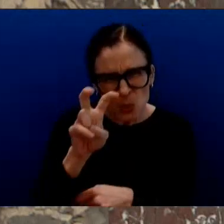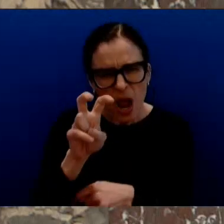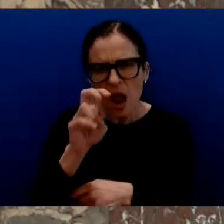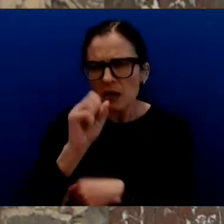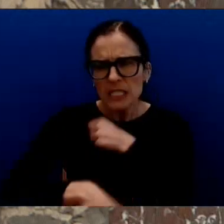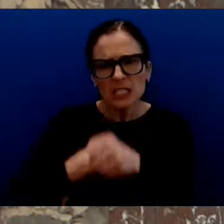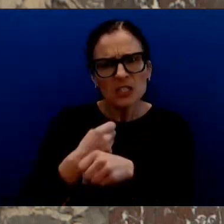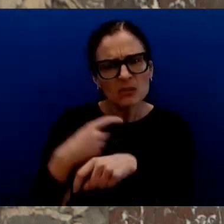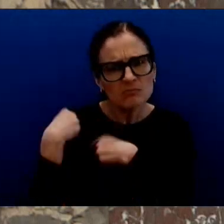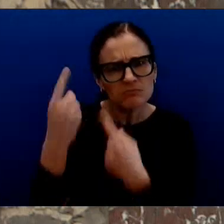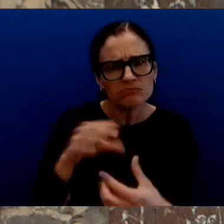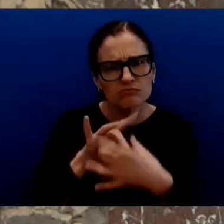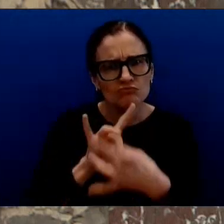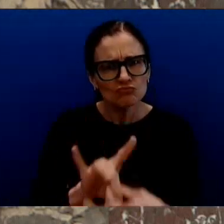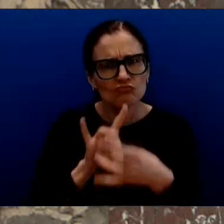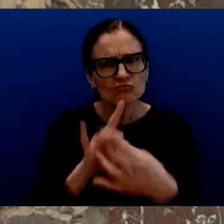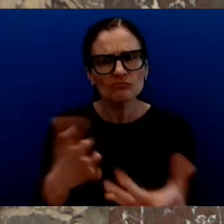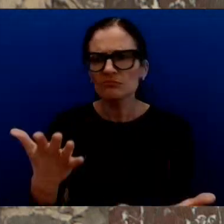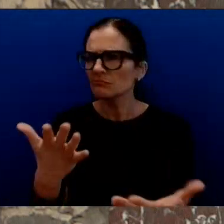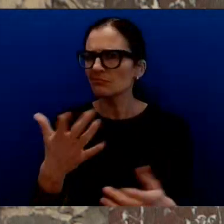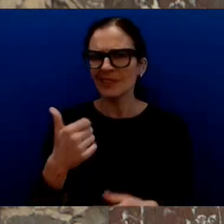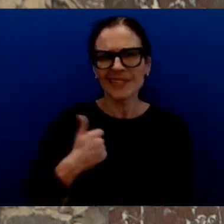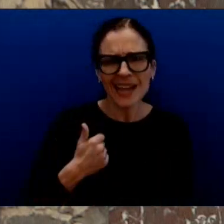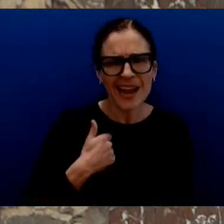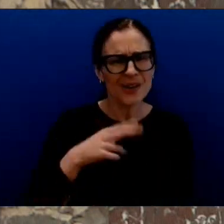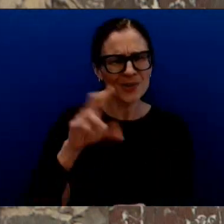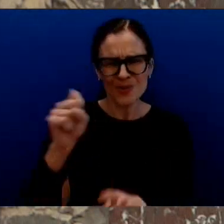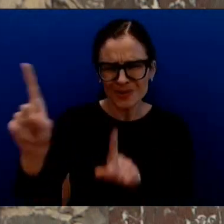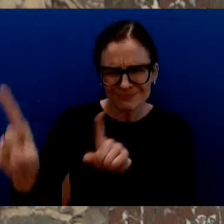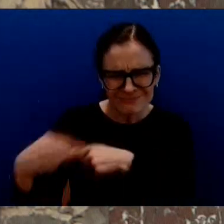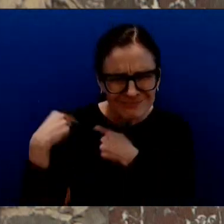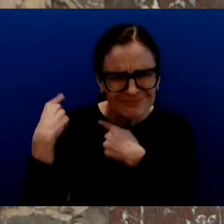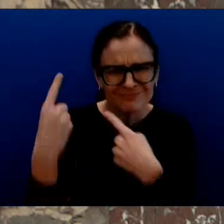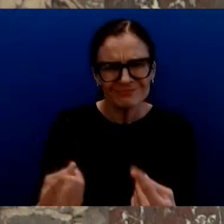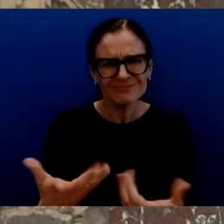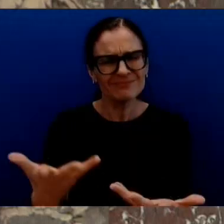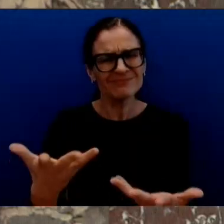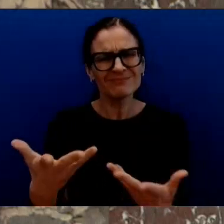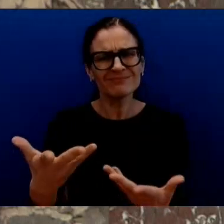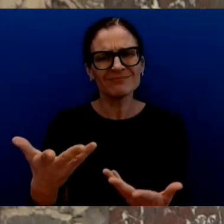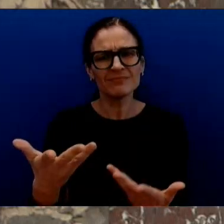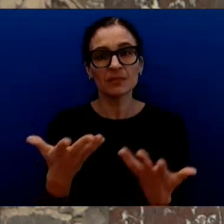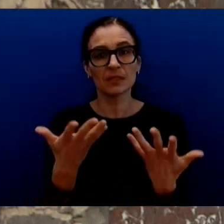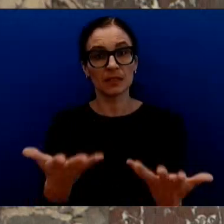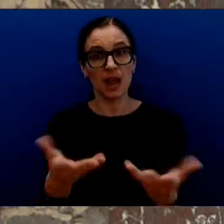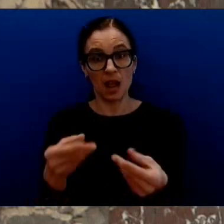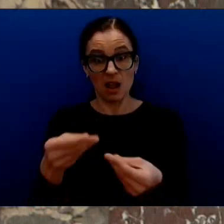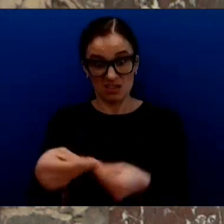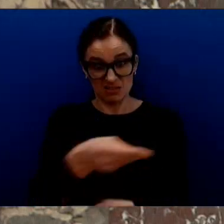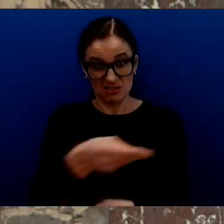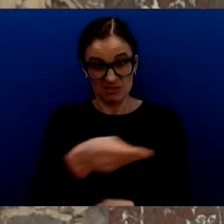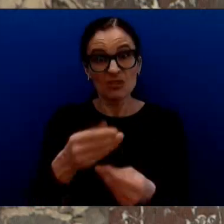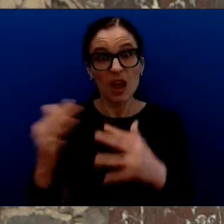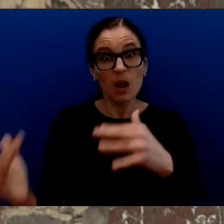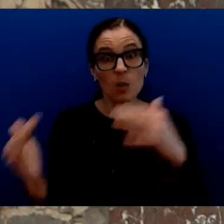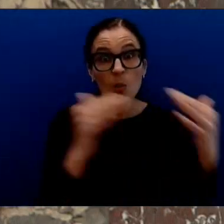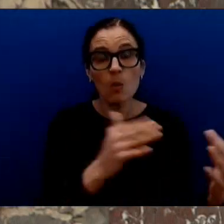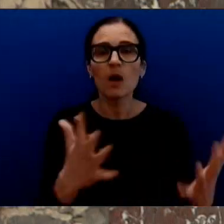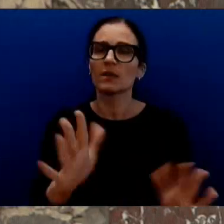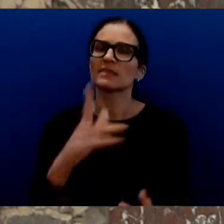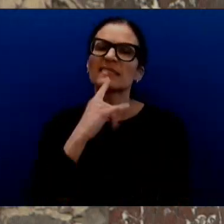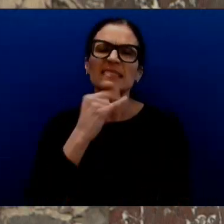as ours. A trade war is obviously the last thing we want, but we will do everything necessary to protect the people and businesses of British